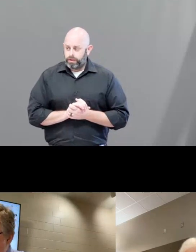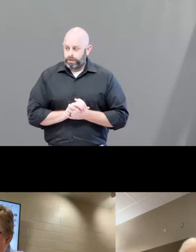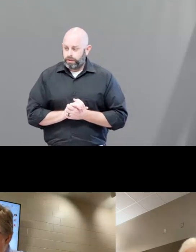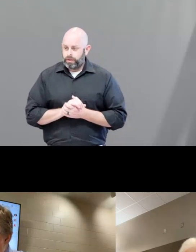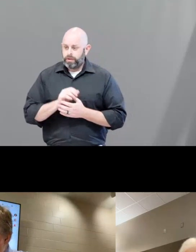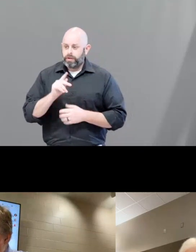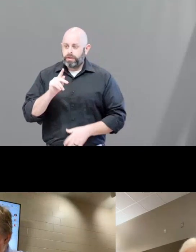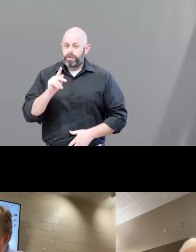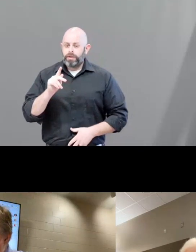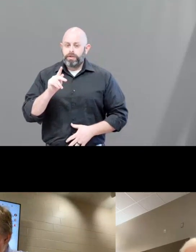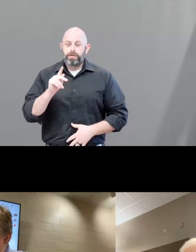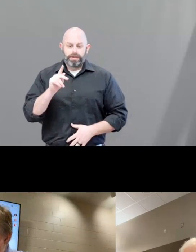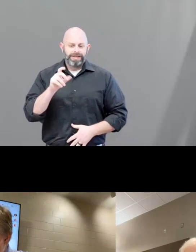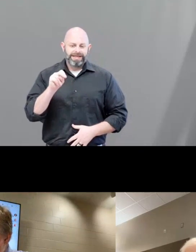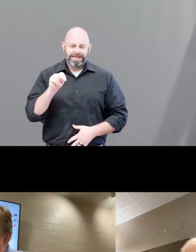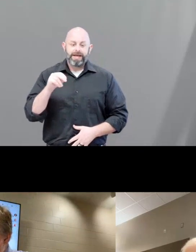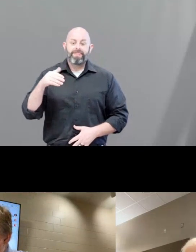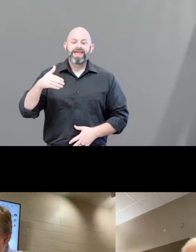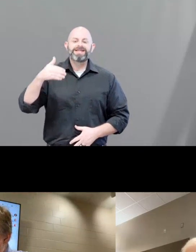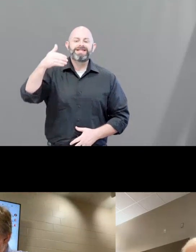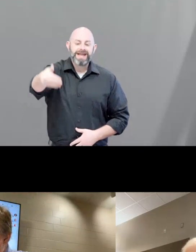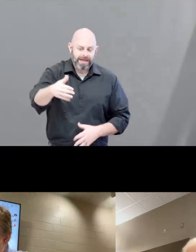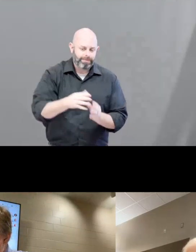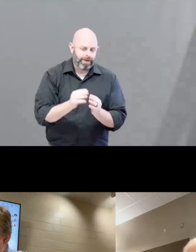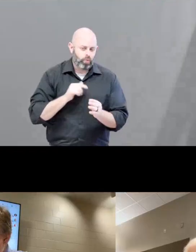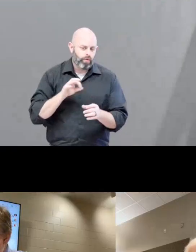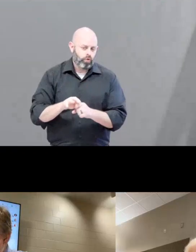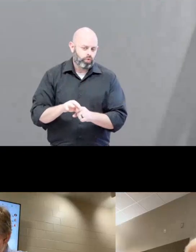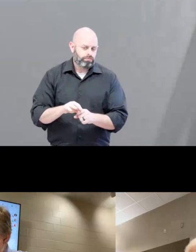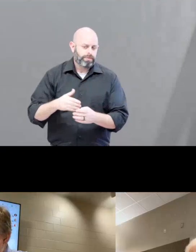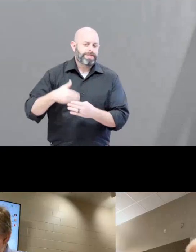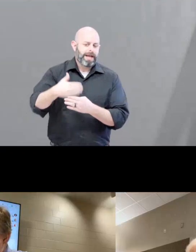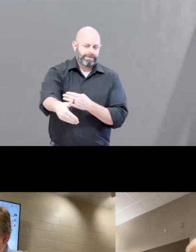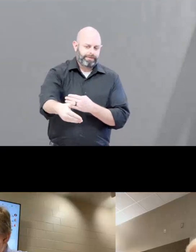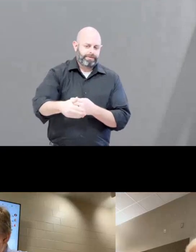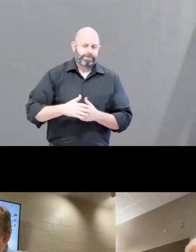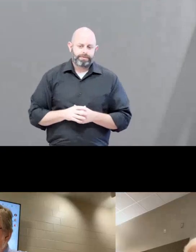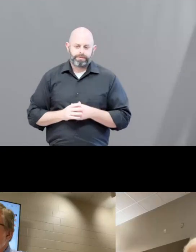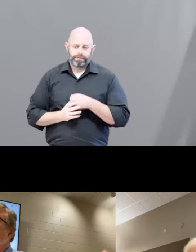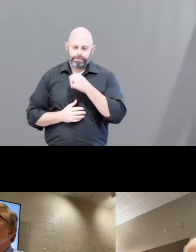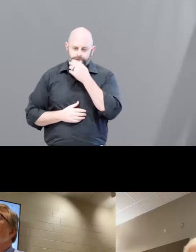So the next meeting, we will Do the second. second read and vote.